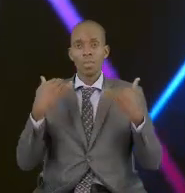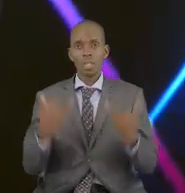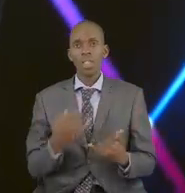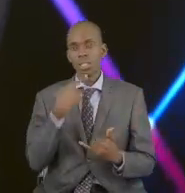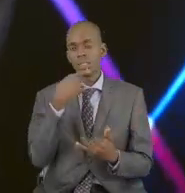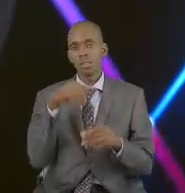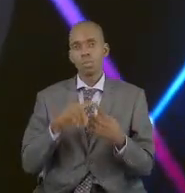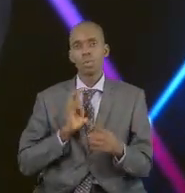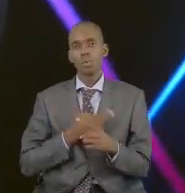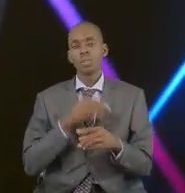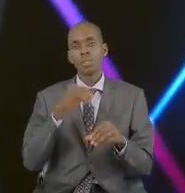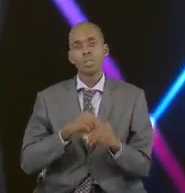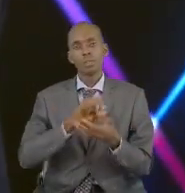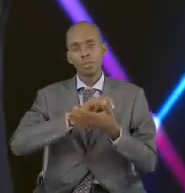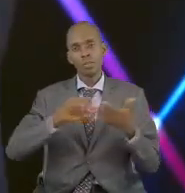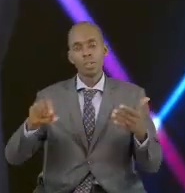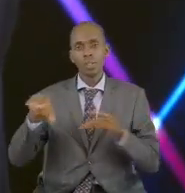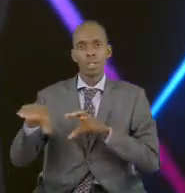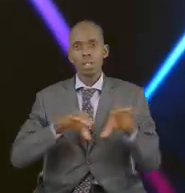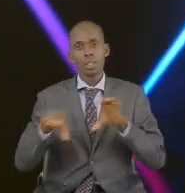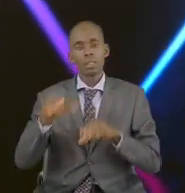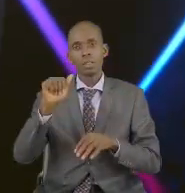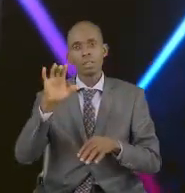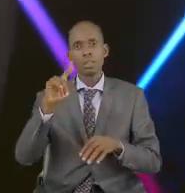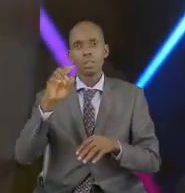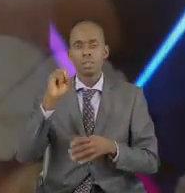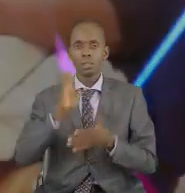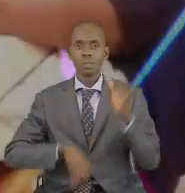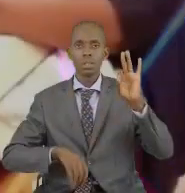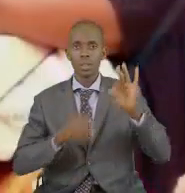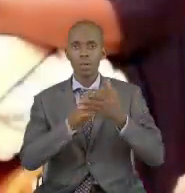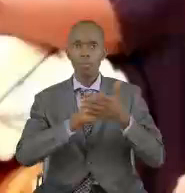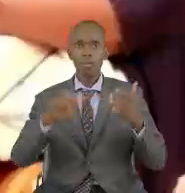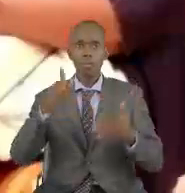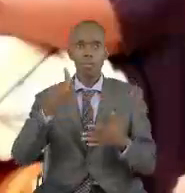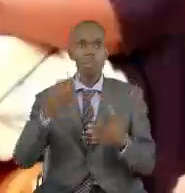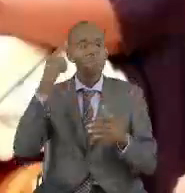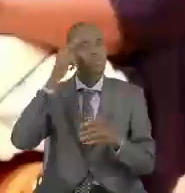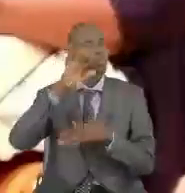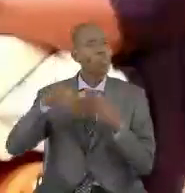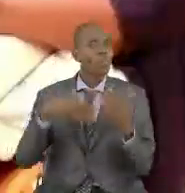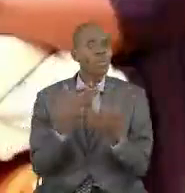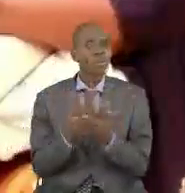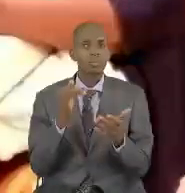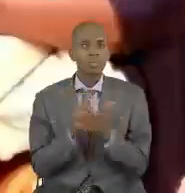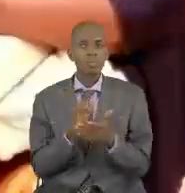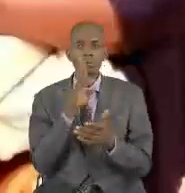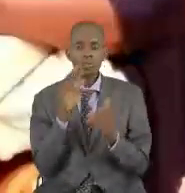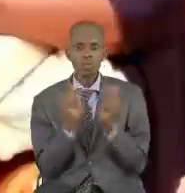verse 21, Acts of the Apostles, chapter 9, verse 21, but all that had him, they were